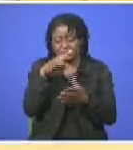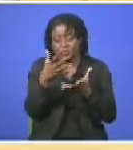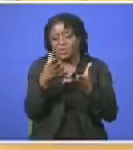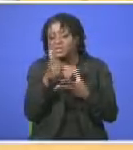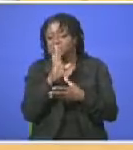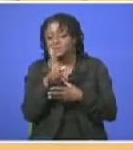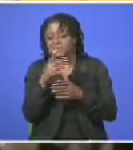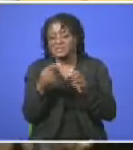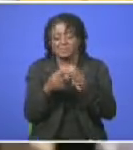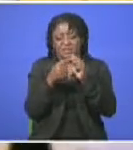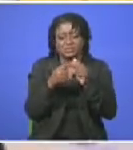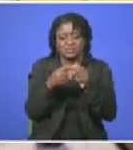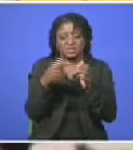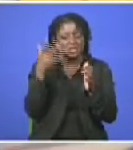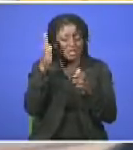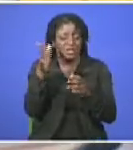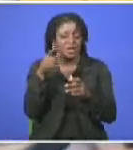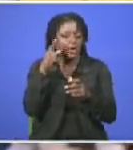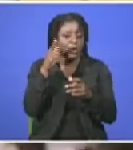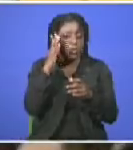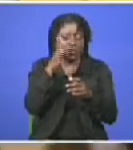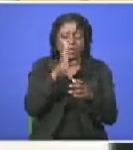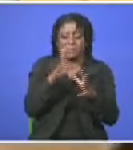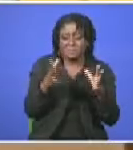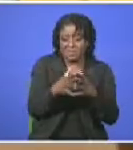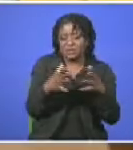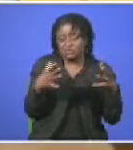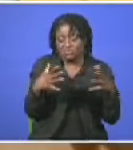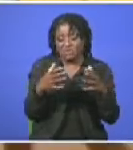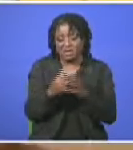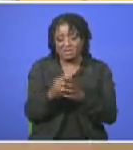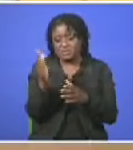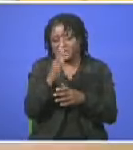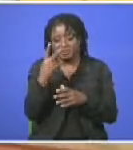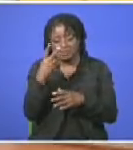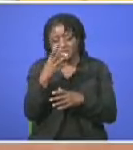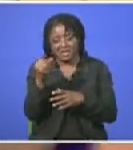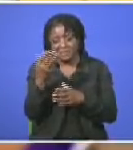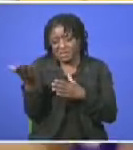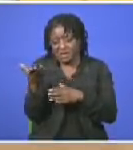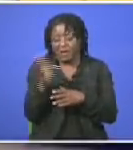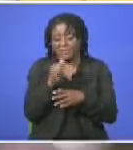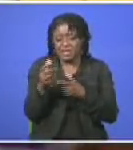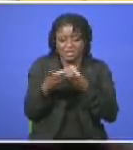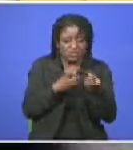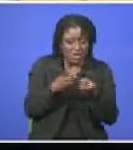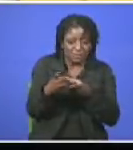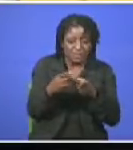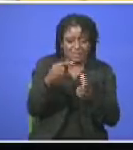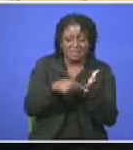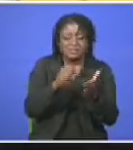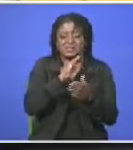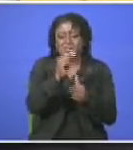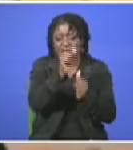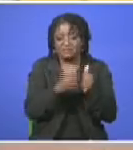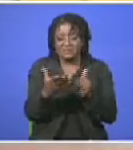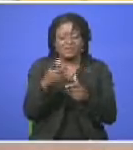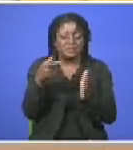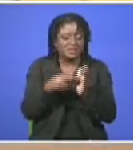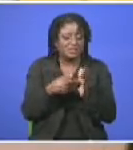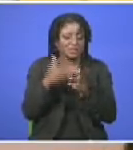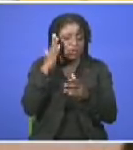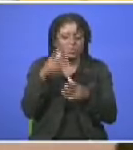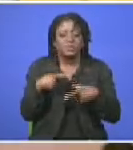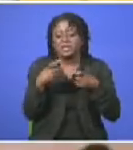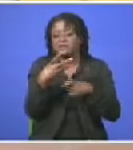from your pick. In the preseason, I don't care, in the pickup games, you want to see him out here being dominant. This is everything. This is going to give him confidence moving